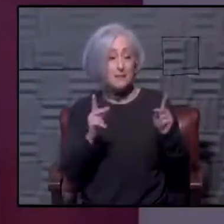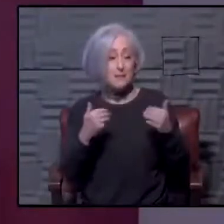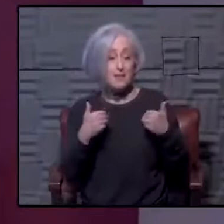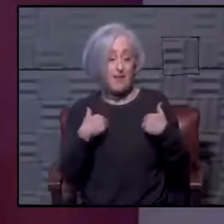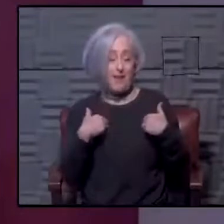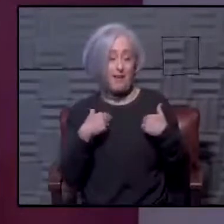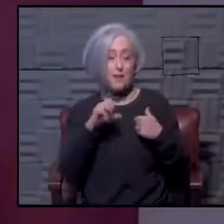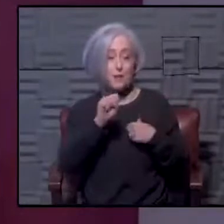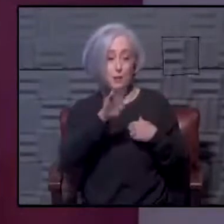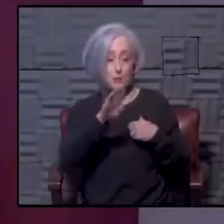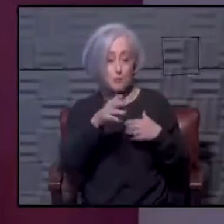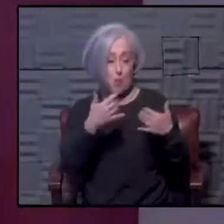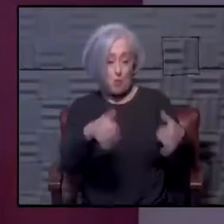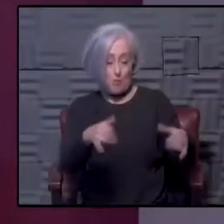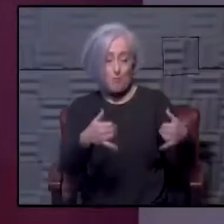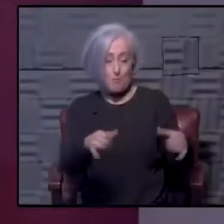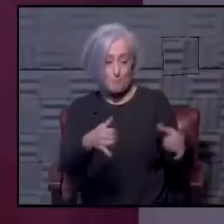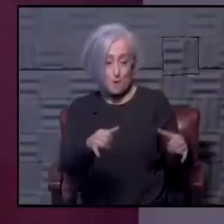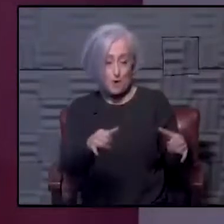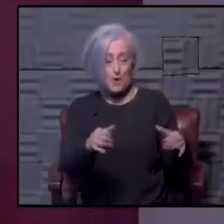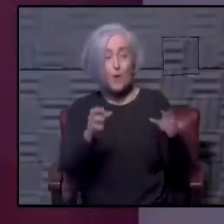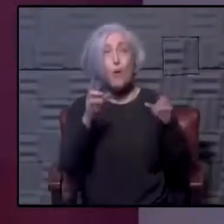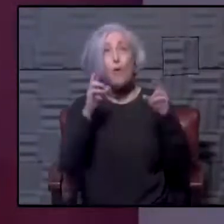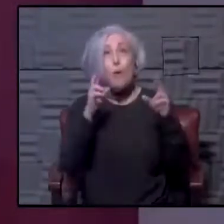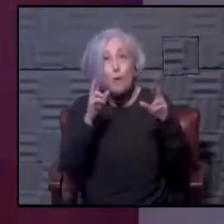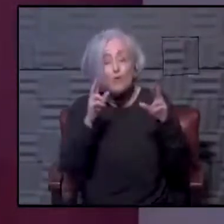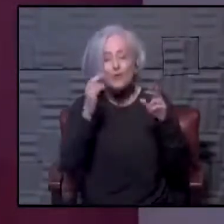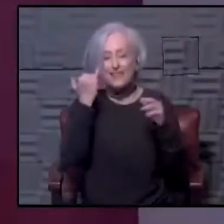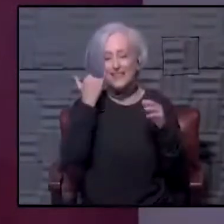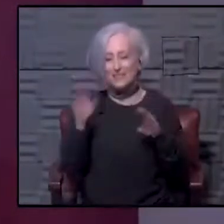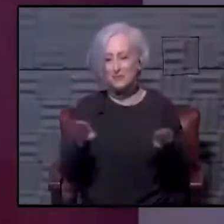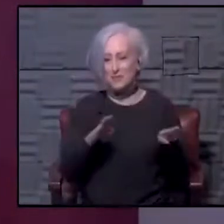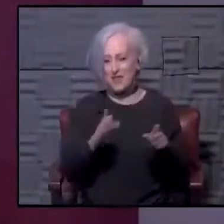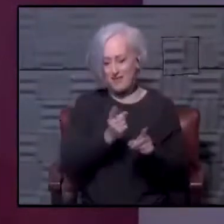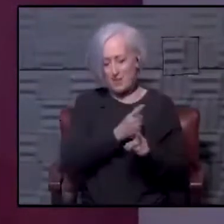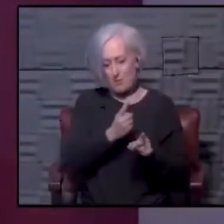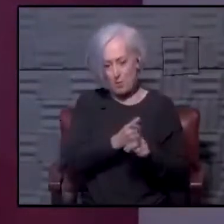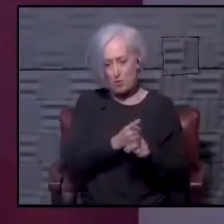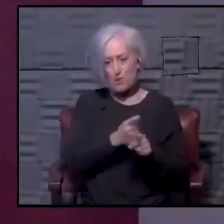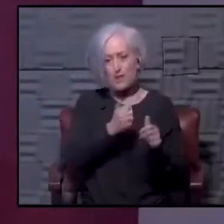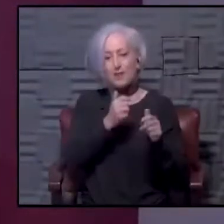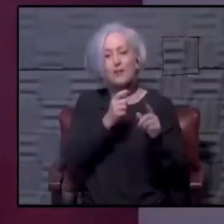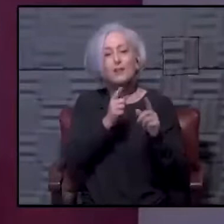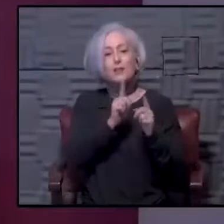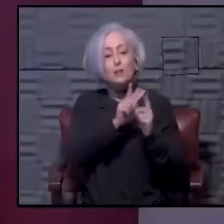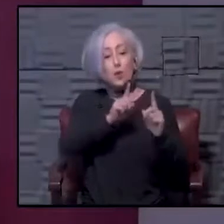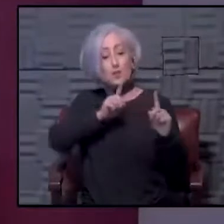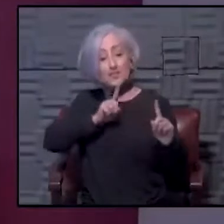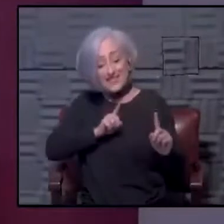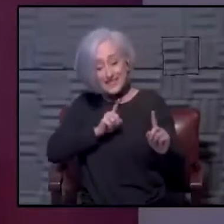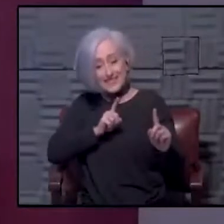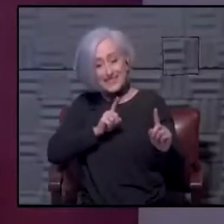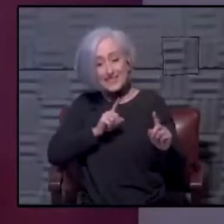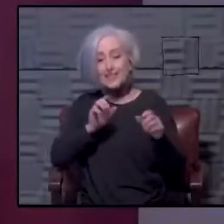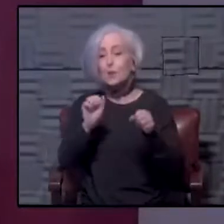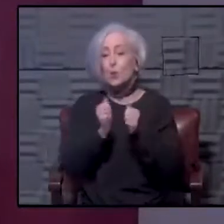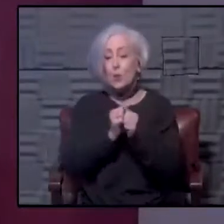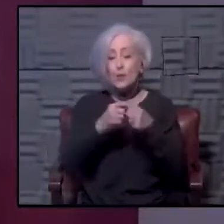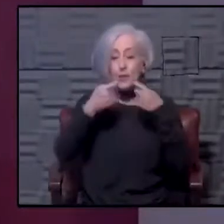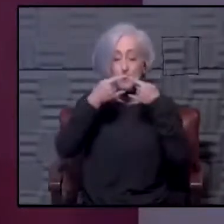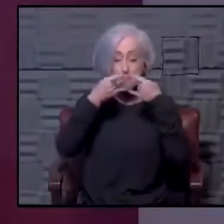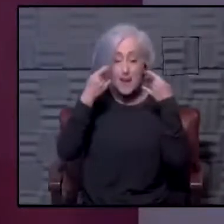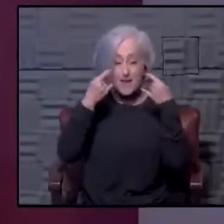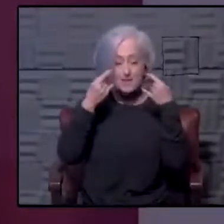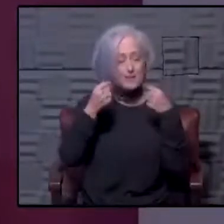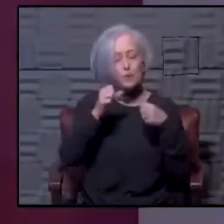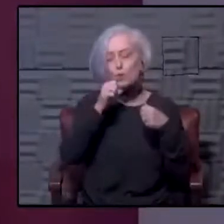hopefully, like, if they were behaving correctly and socially distancing and wearing their masks, we shouldn't see that uptick. But I